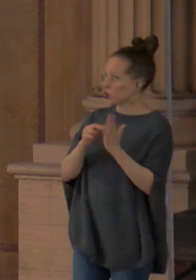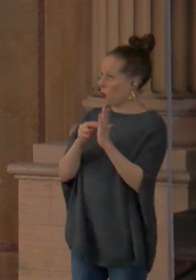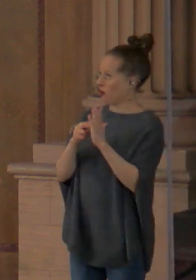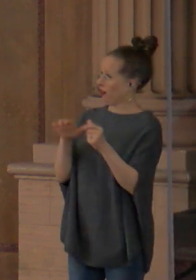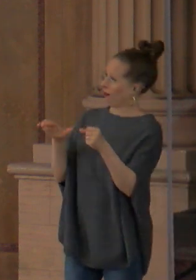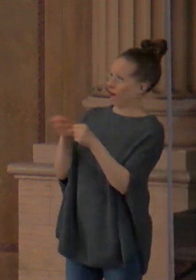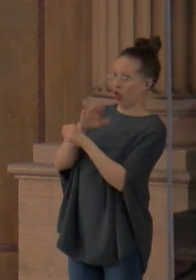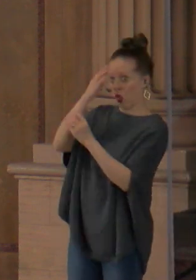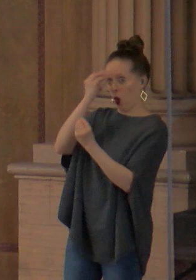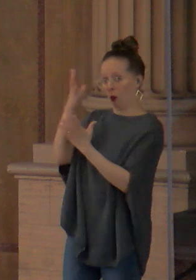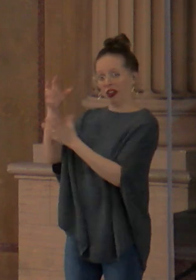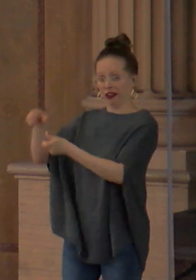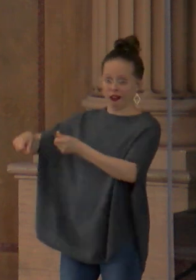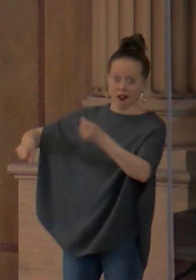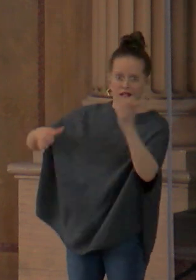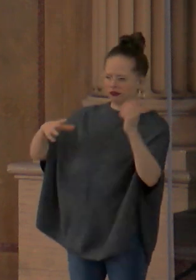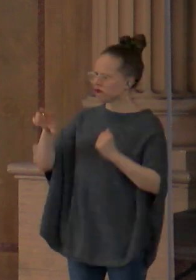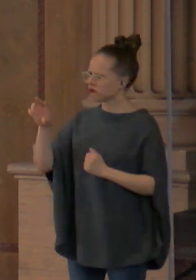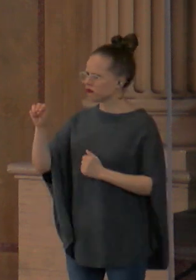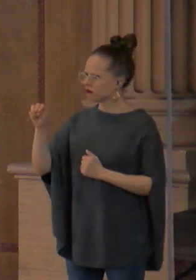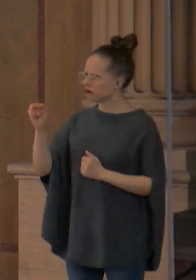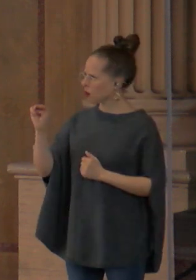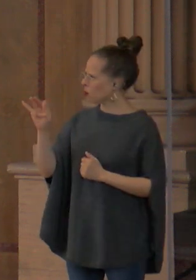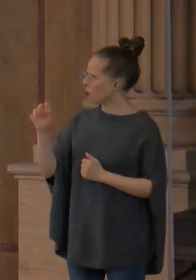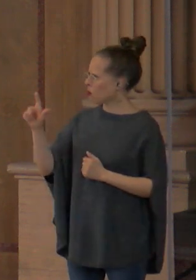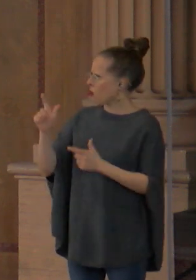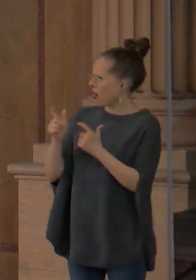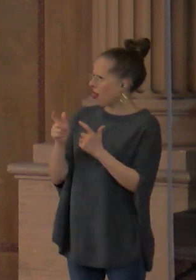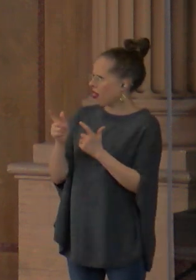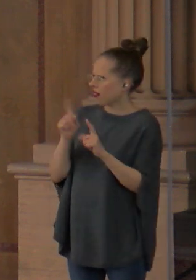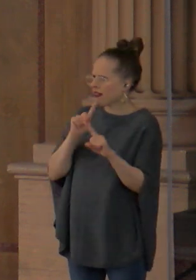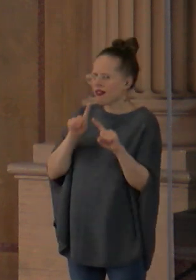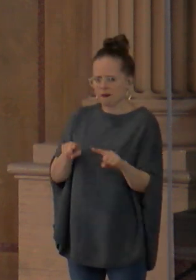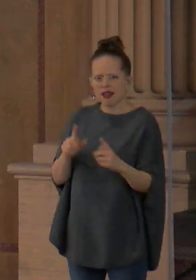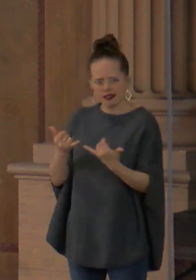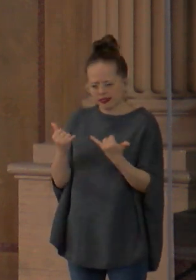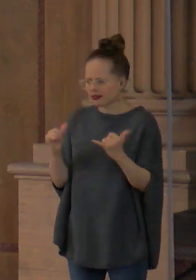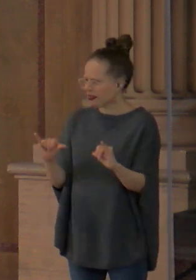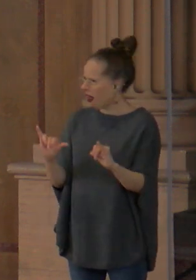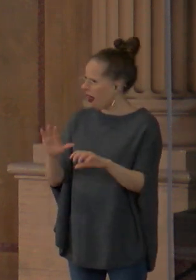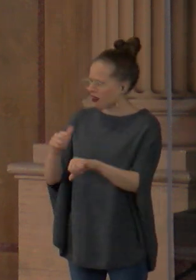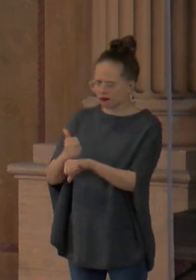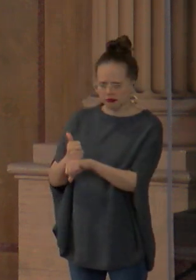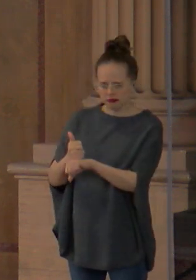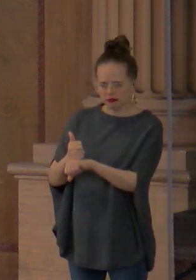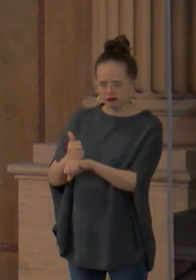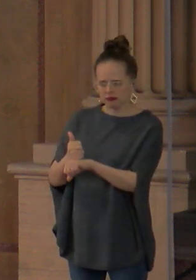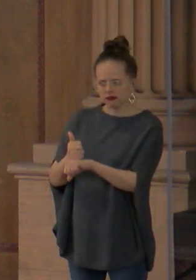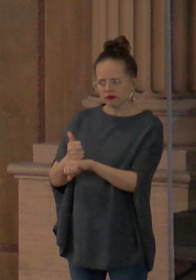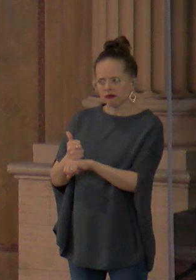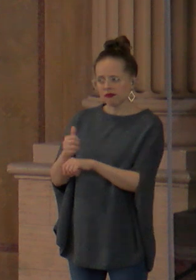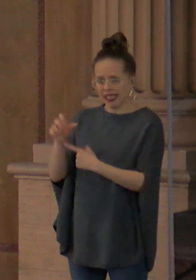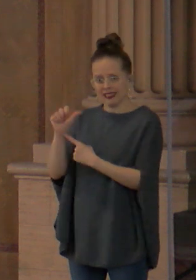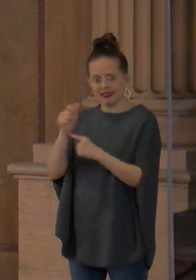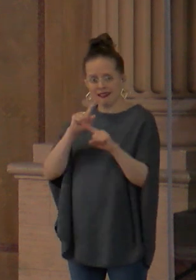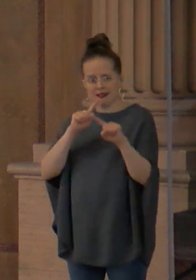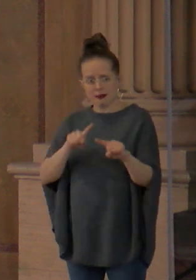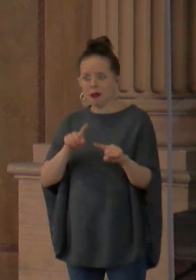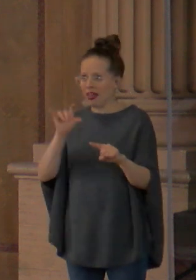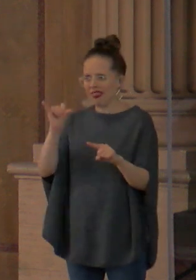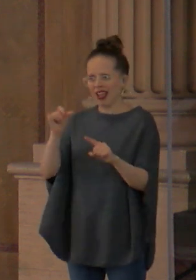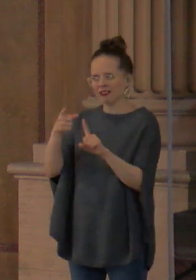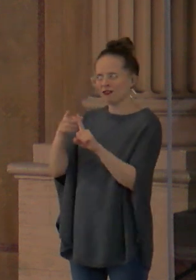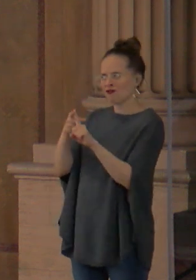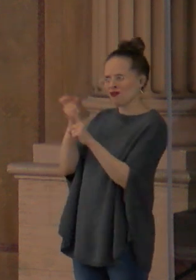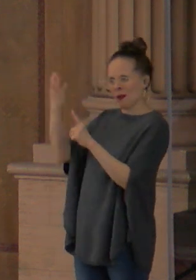moral commands stand. I mean, the Ten Commandments, those are reflections of the holiness of God. Those didn't change when Jesus came.